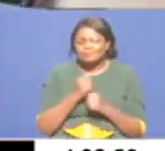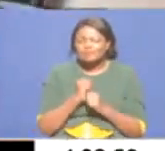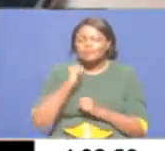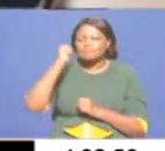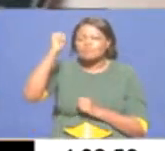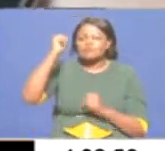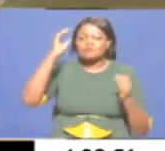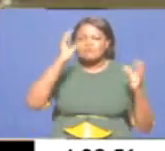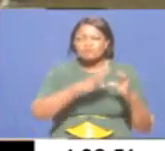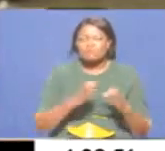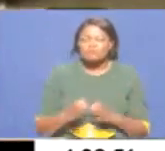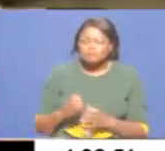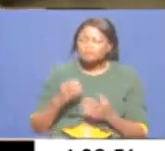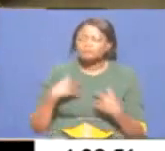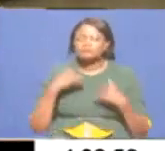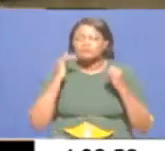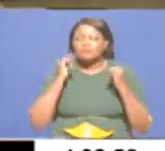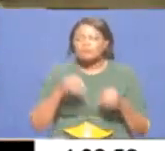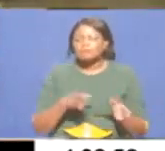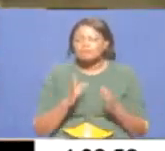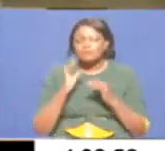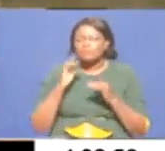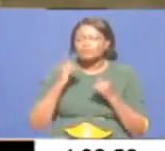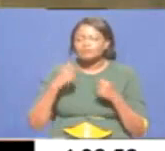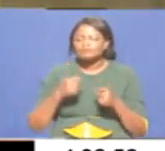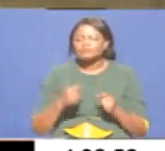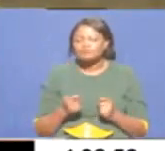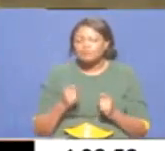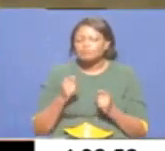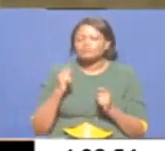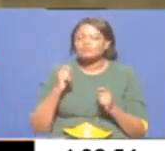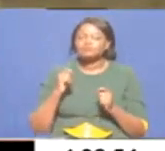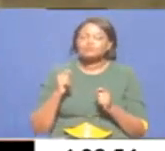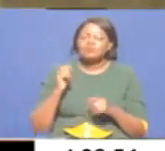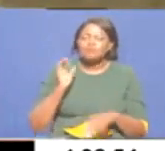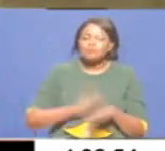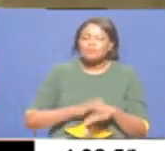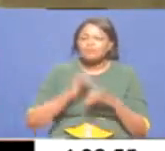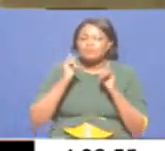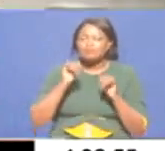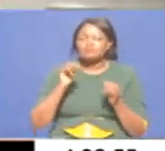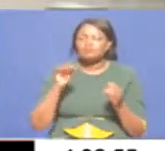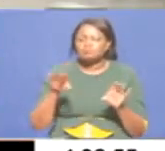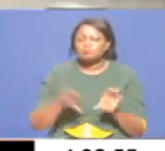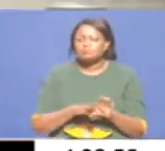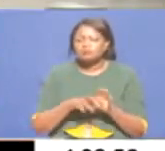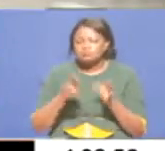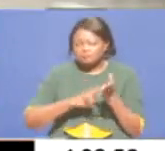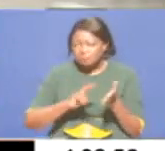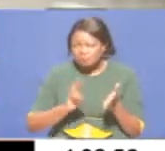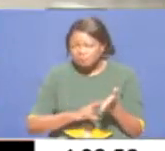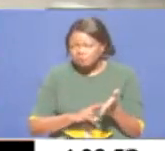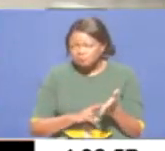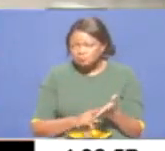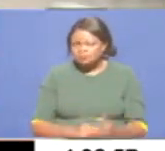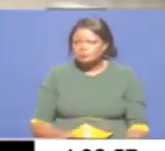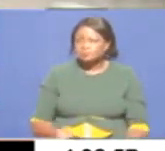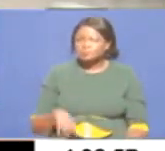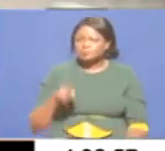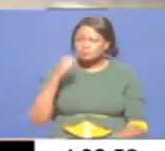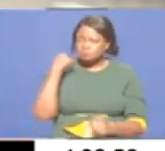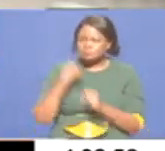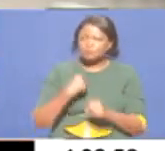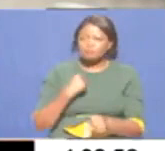parties to formulate new measures in efforts to recruit new members as well as enlist them as voters. And this is the exercise